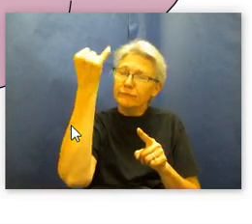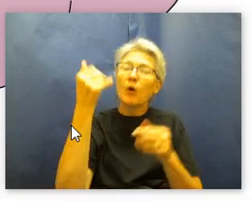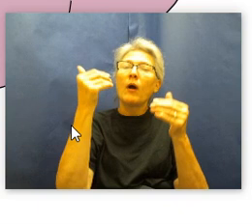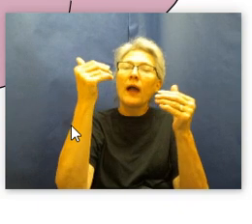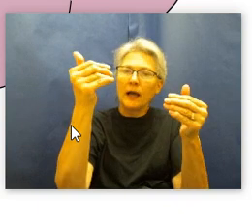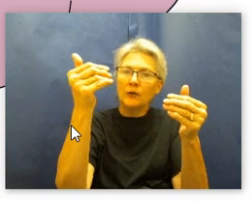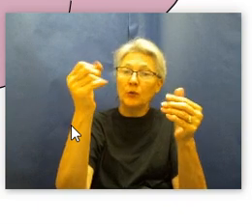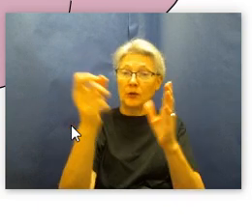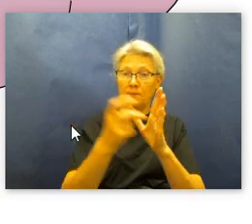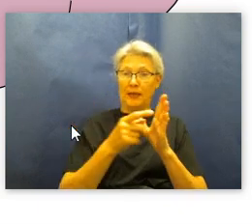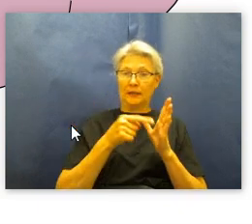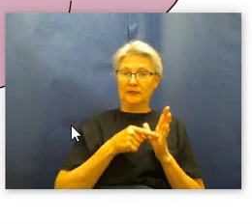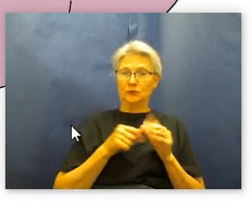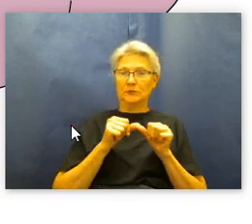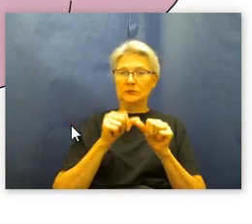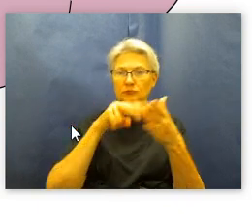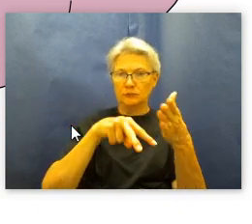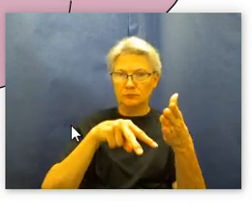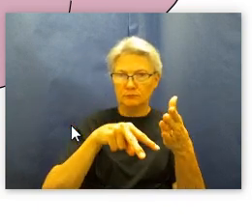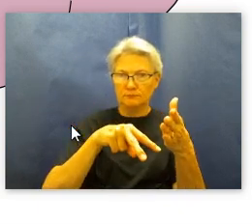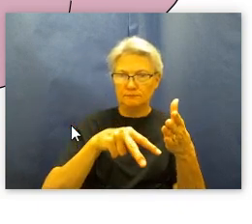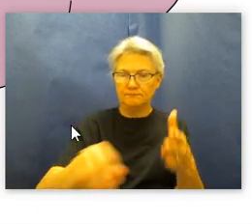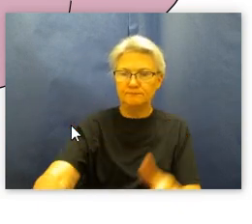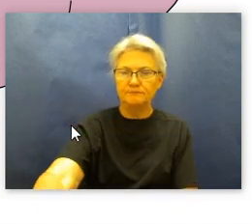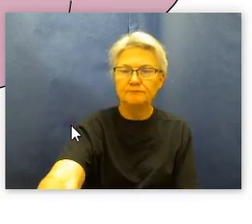come back to this as we continue reading.